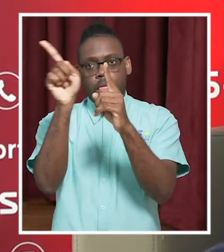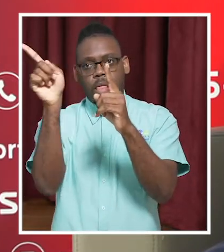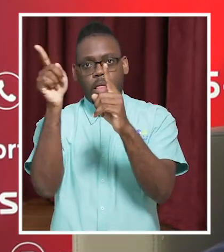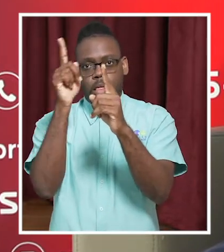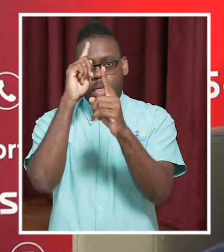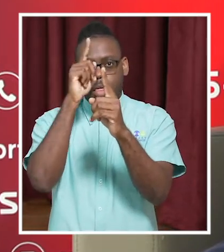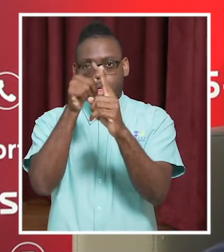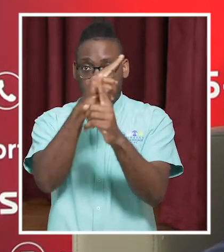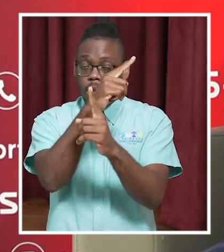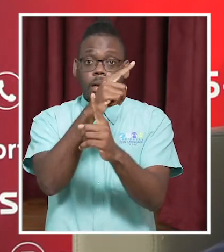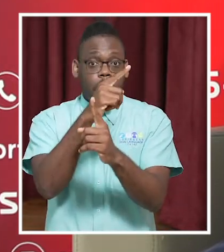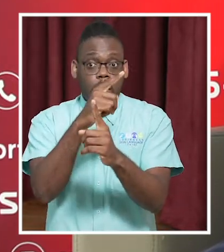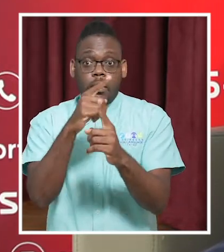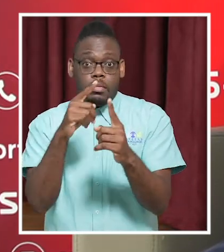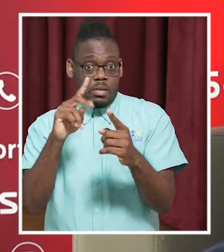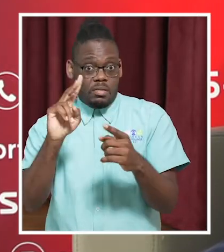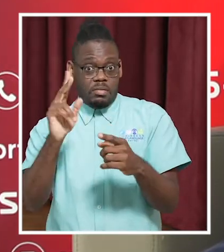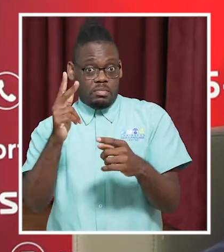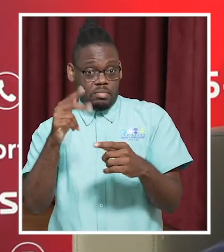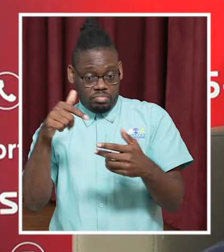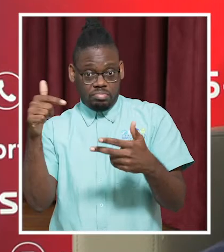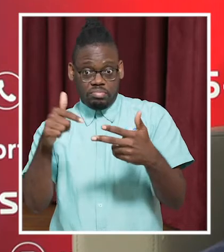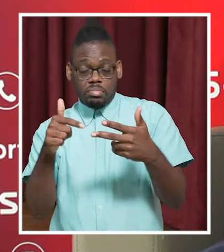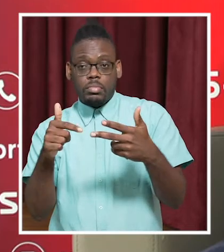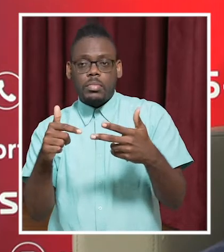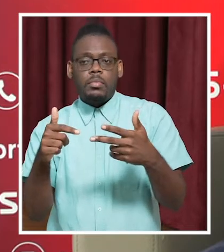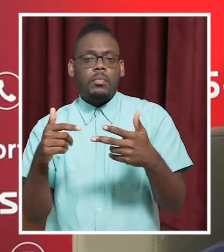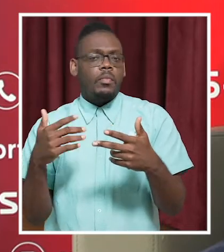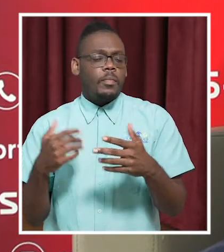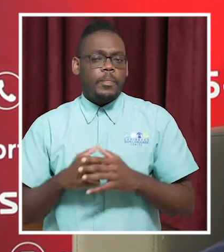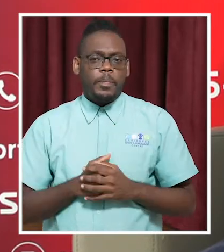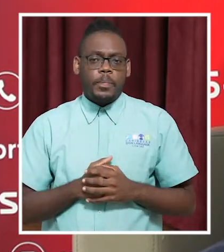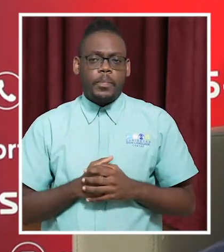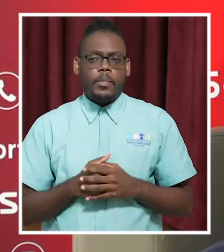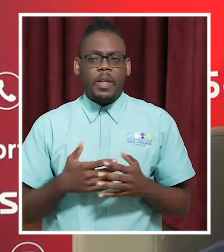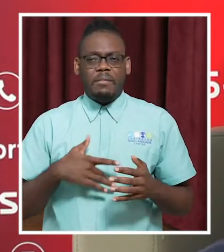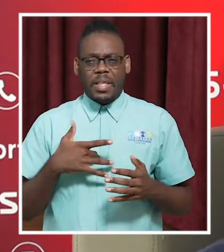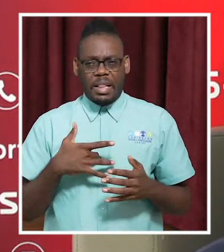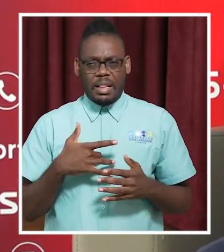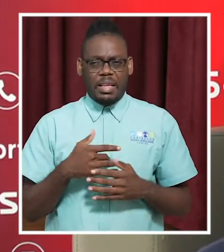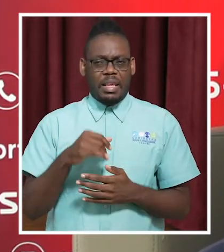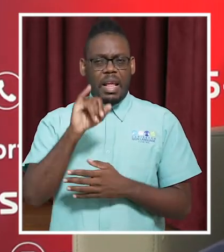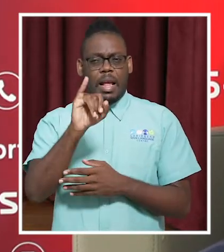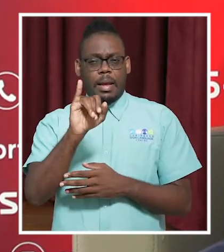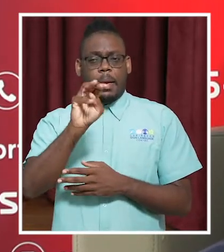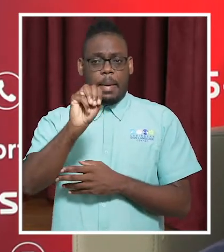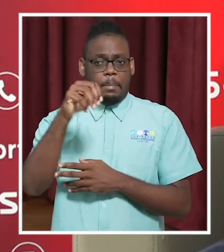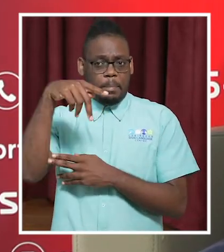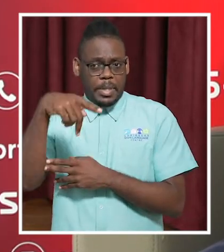that refers to being very impulsive. So those